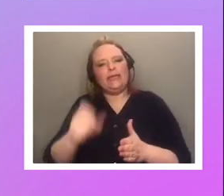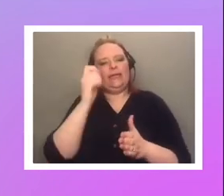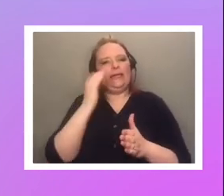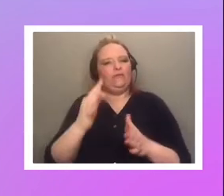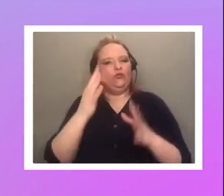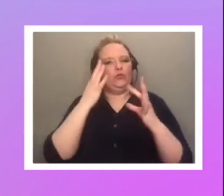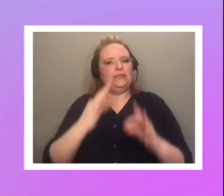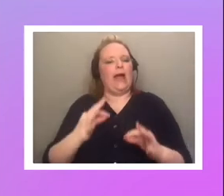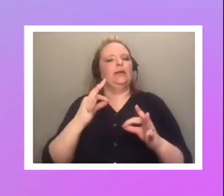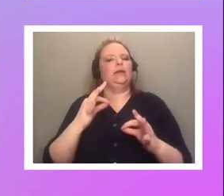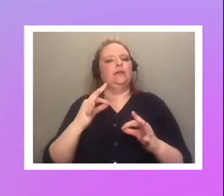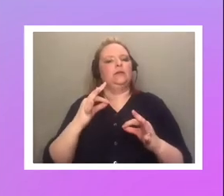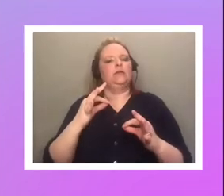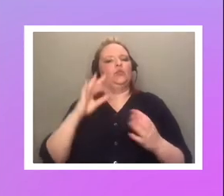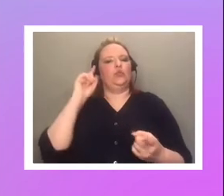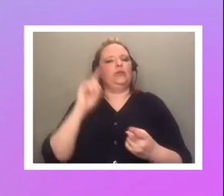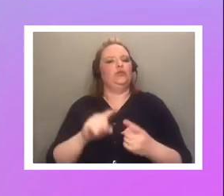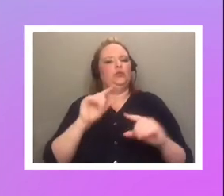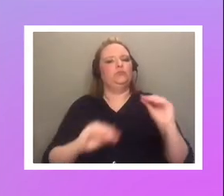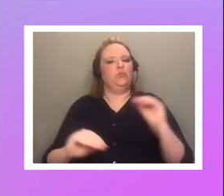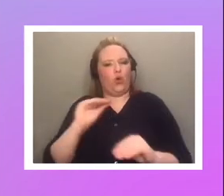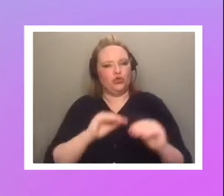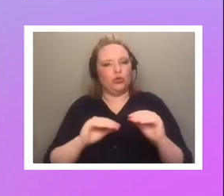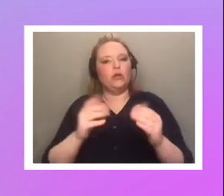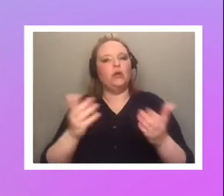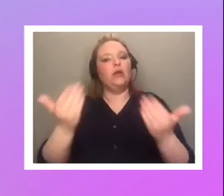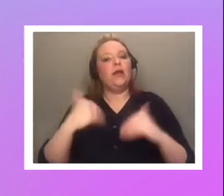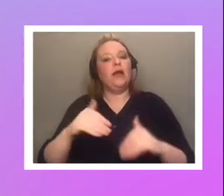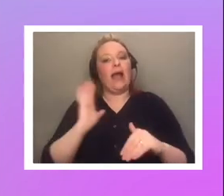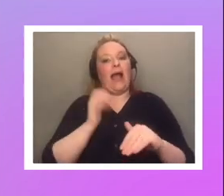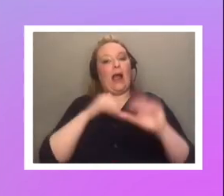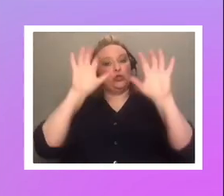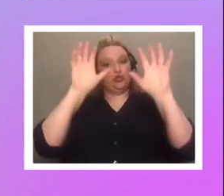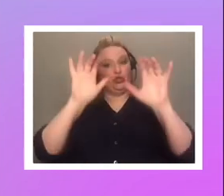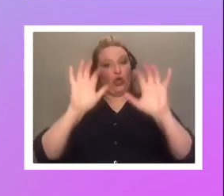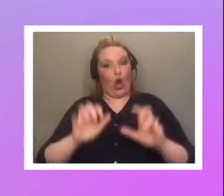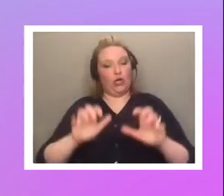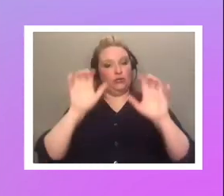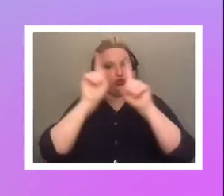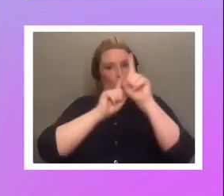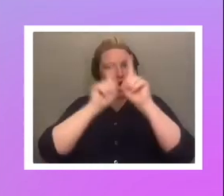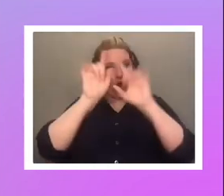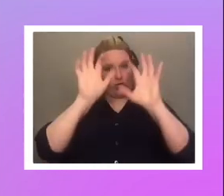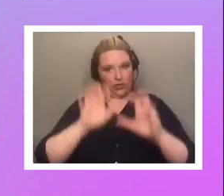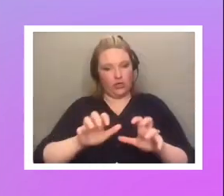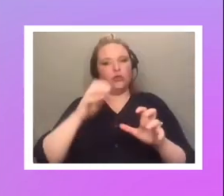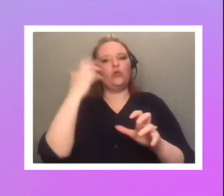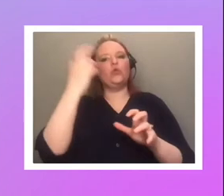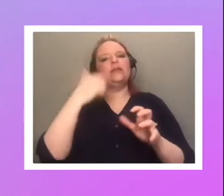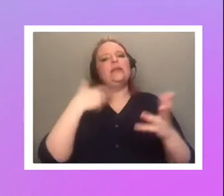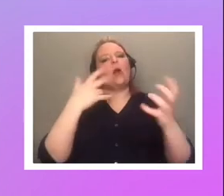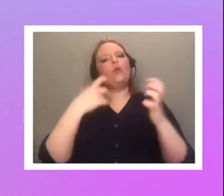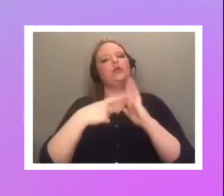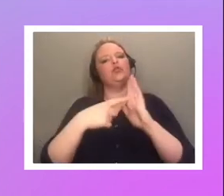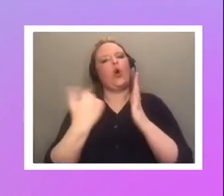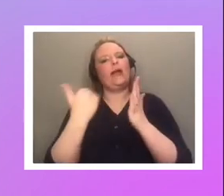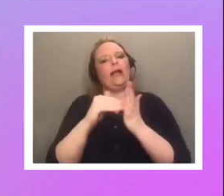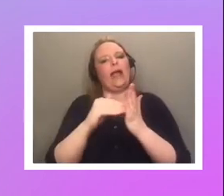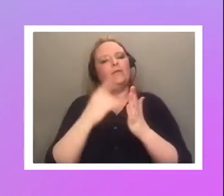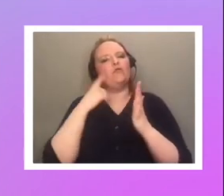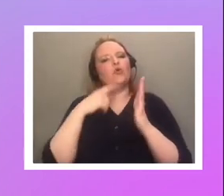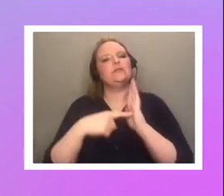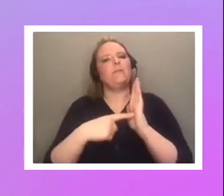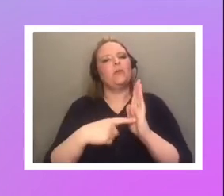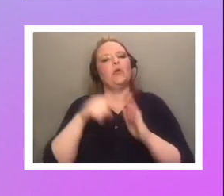motion. To revisit our spinny Starfield site, the main reason I wanted to bring this site up as my example is